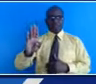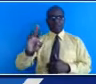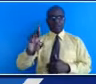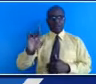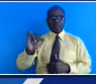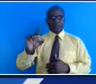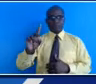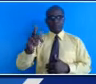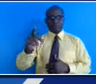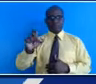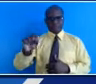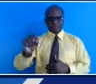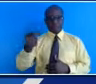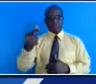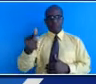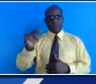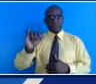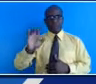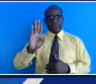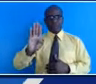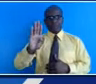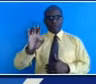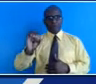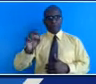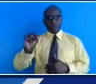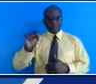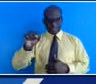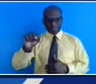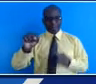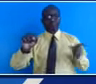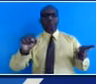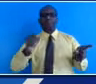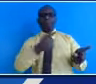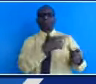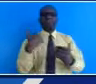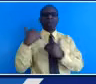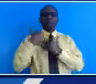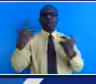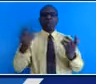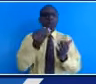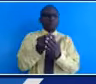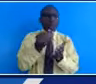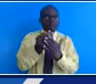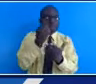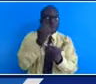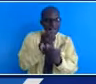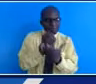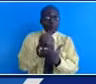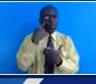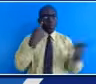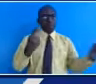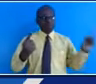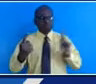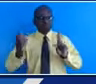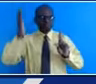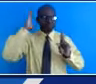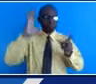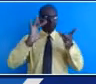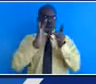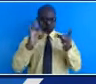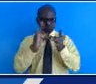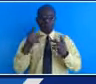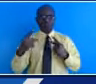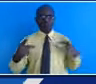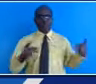interacting with the various Chamber of Commerce, Deb Novick, and others in her component, Chloe Zung and Corazon Pineda, and there's